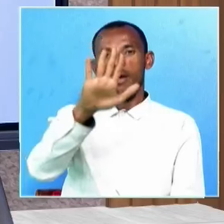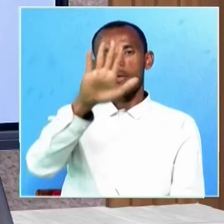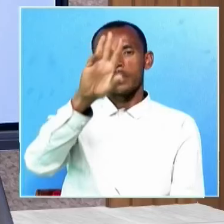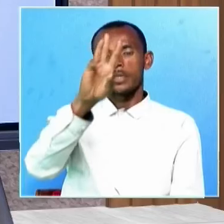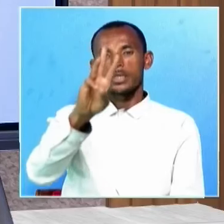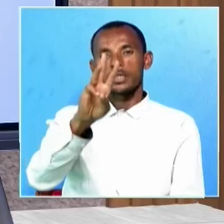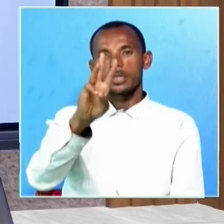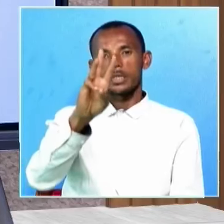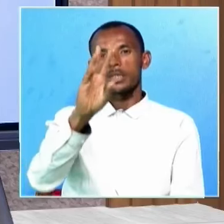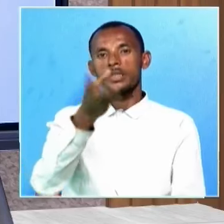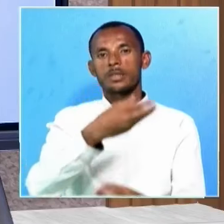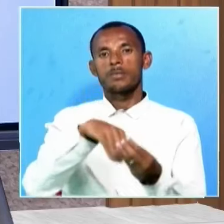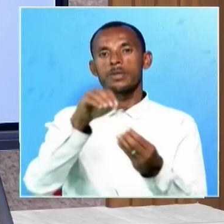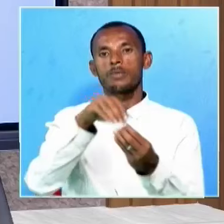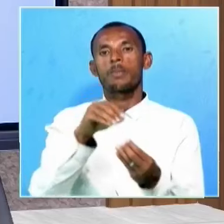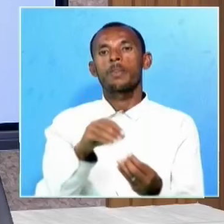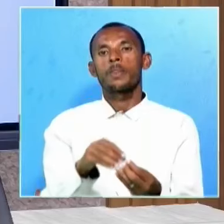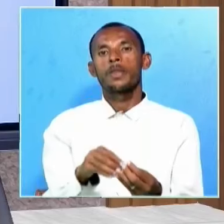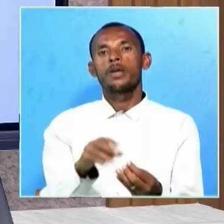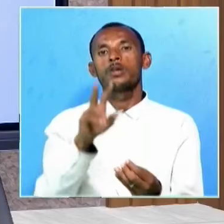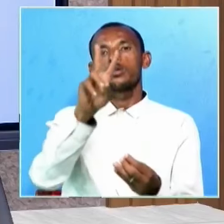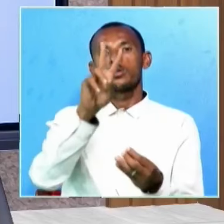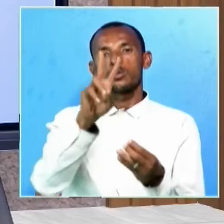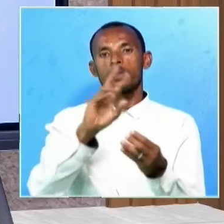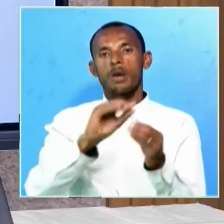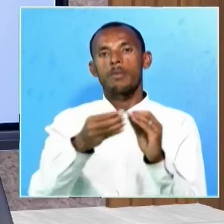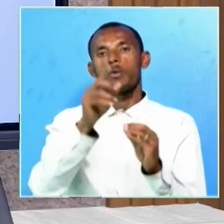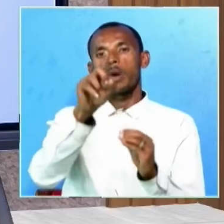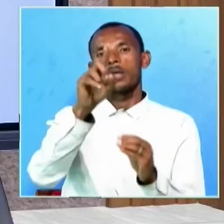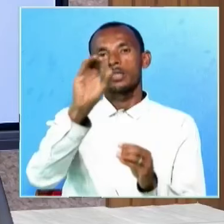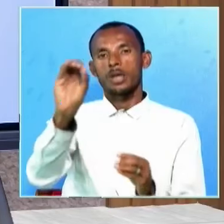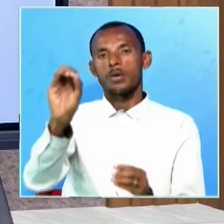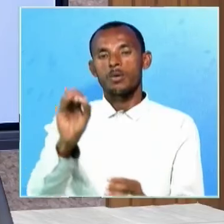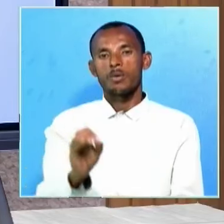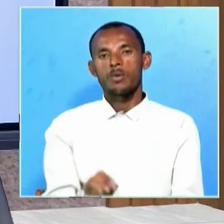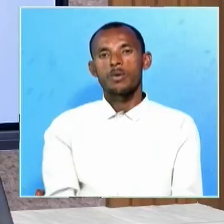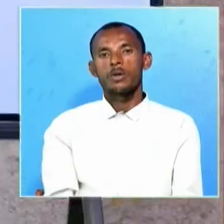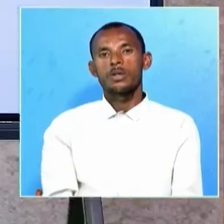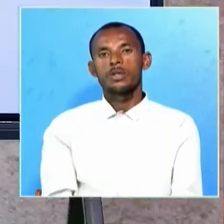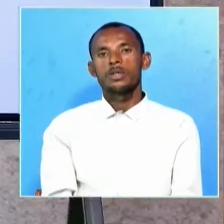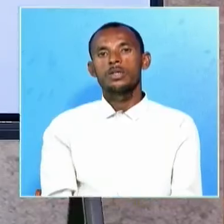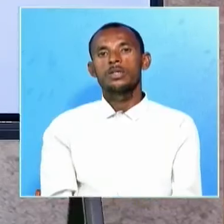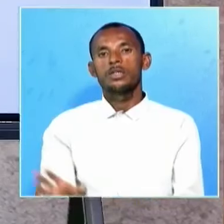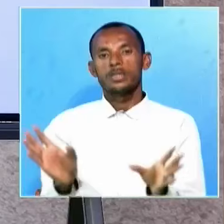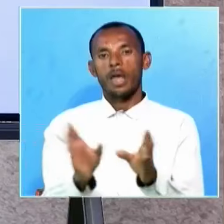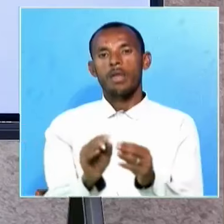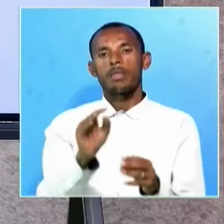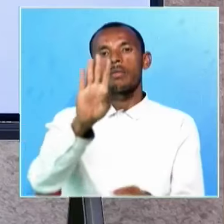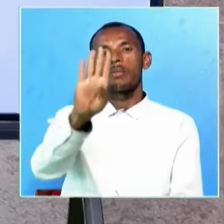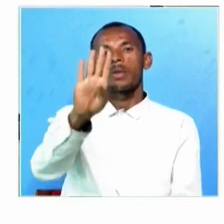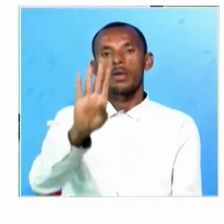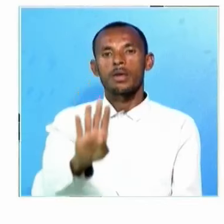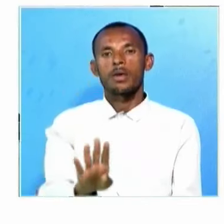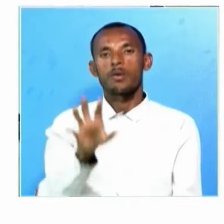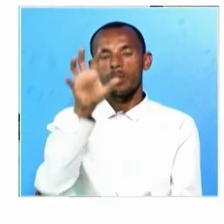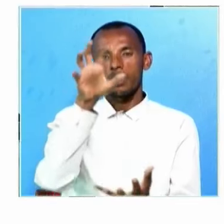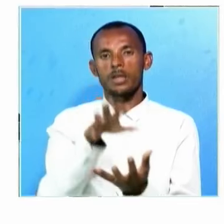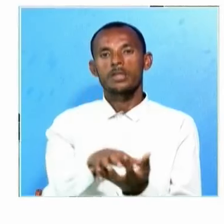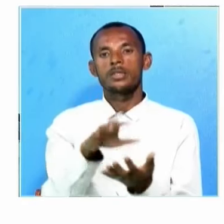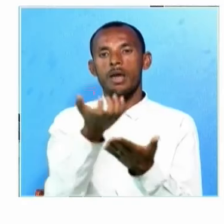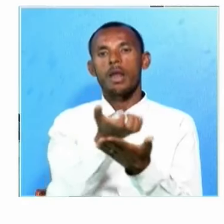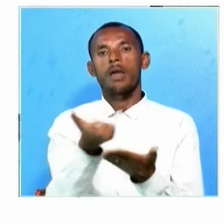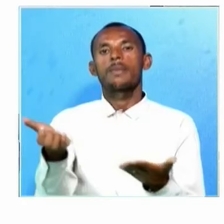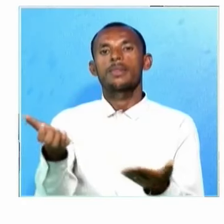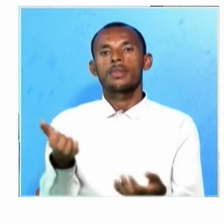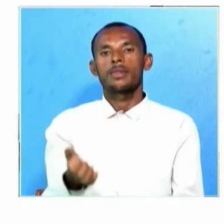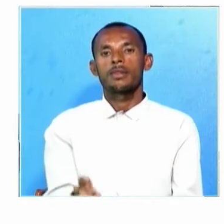In addition to that, there are also these two numbers, 1 and 0. Therefore, set B contains the